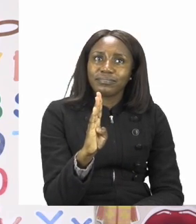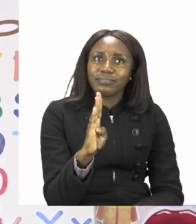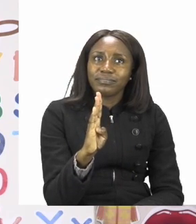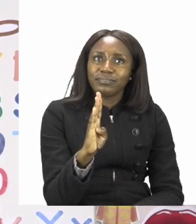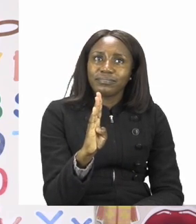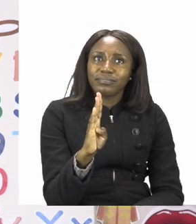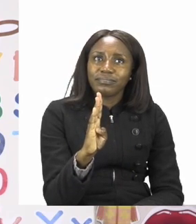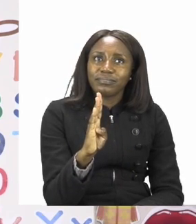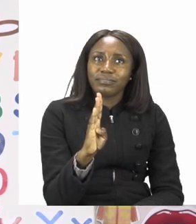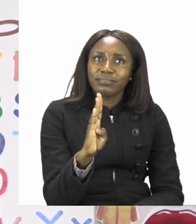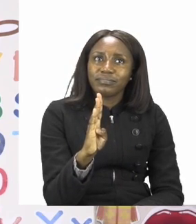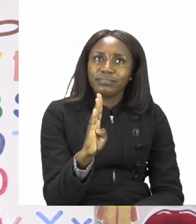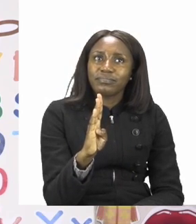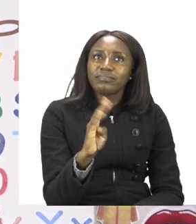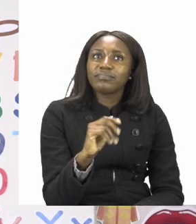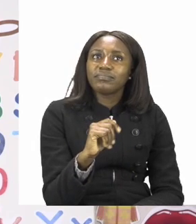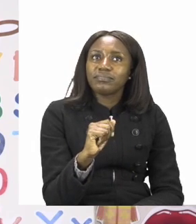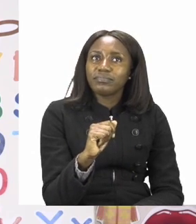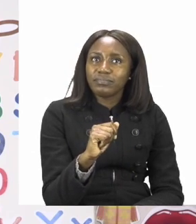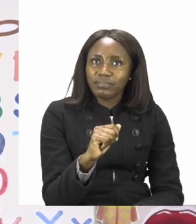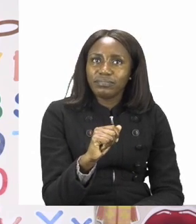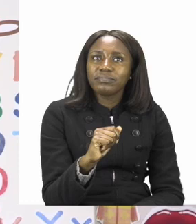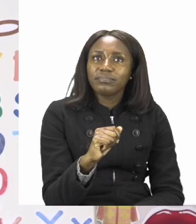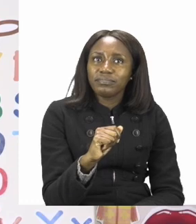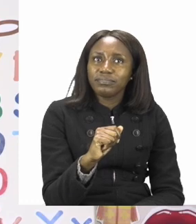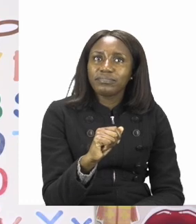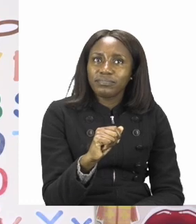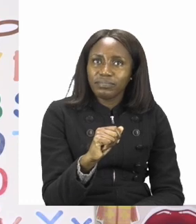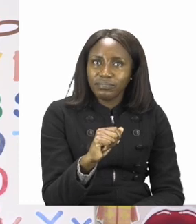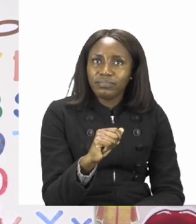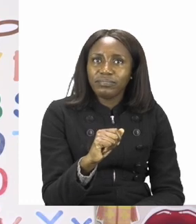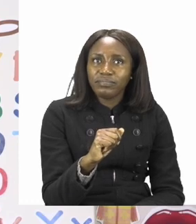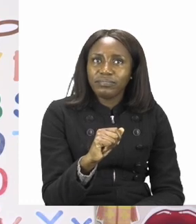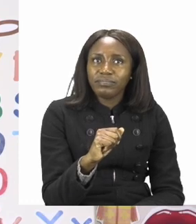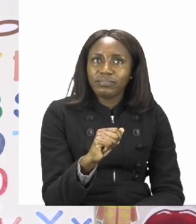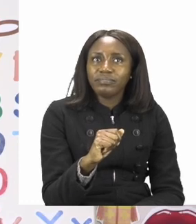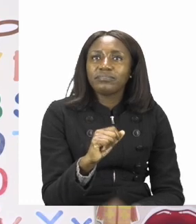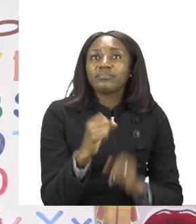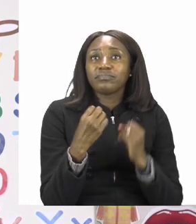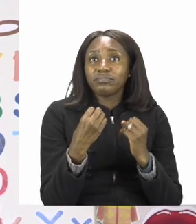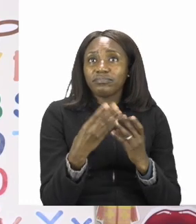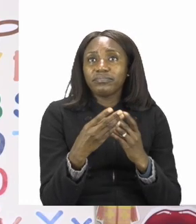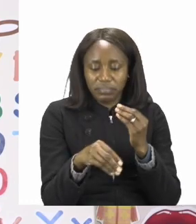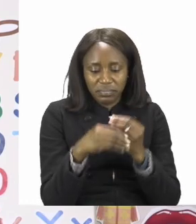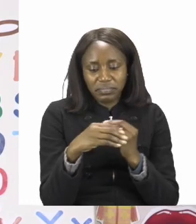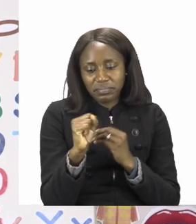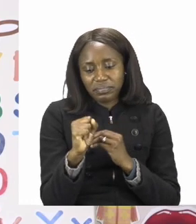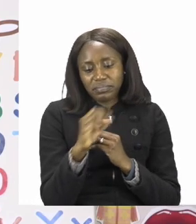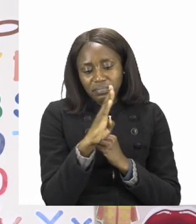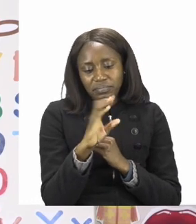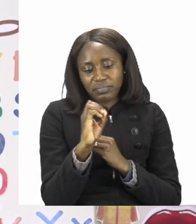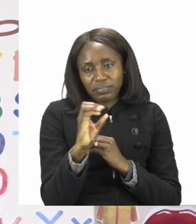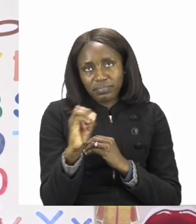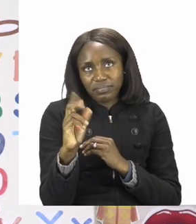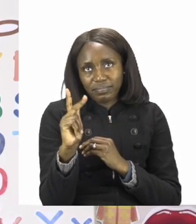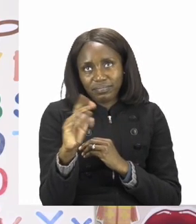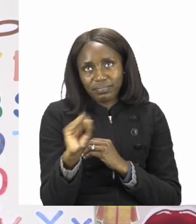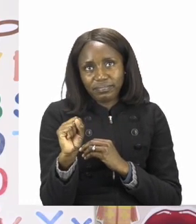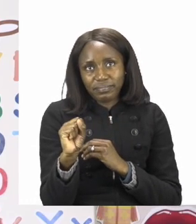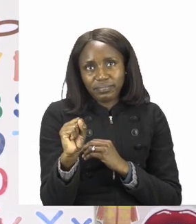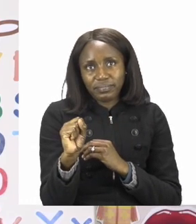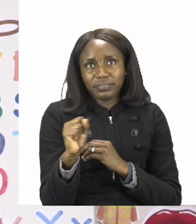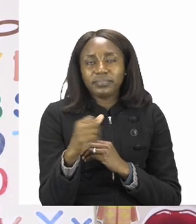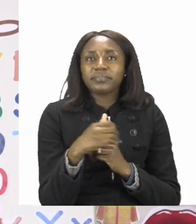doosk, but I definitely know a book. And when there are many, we say books.